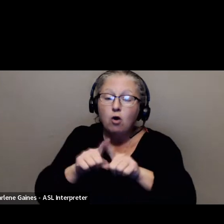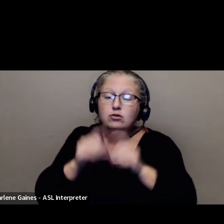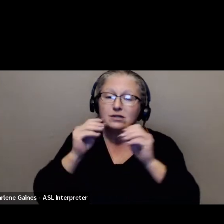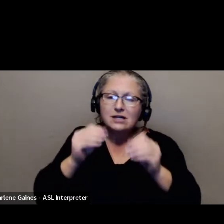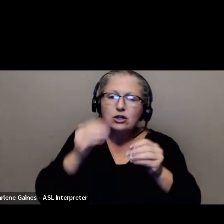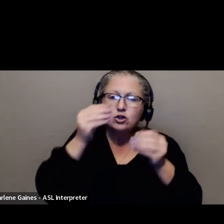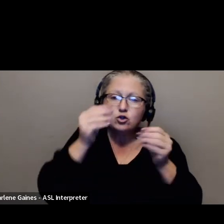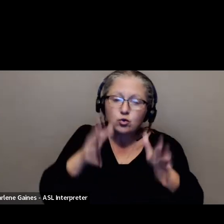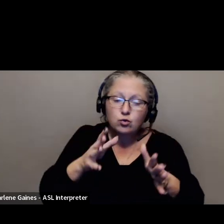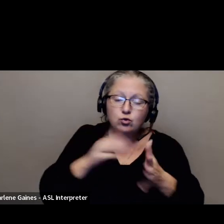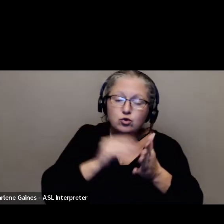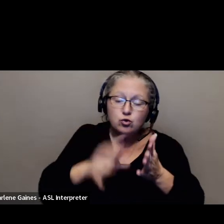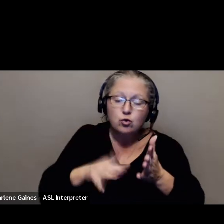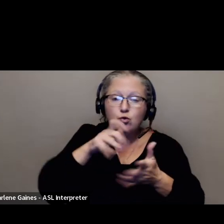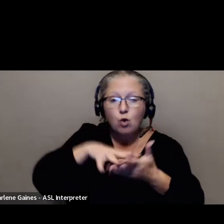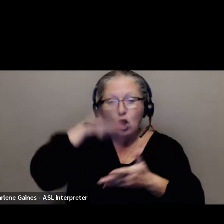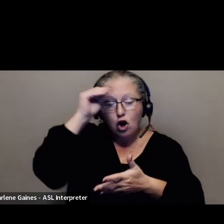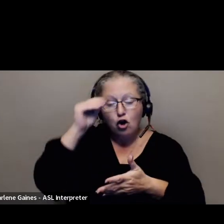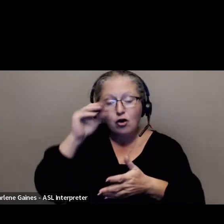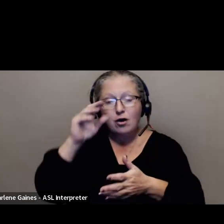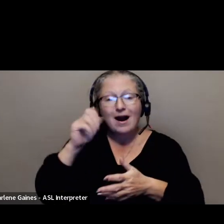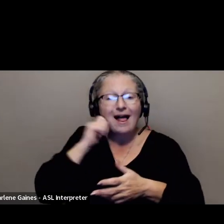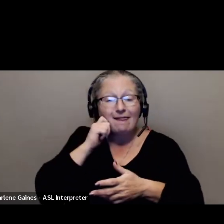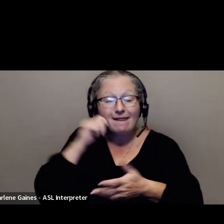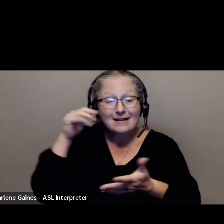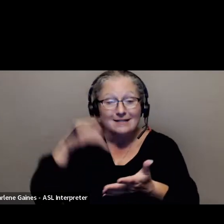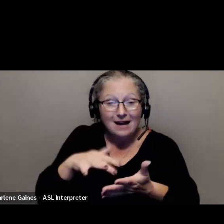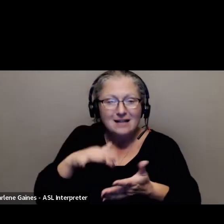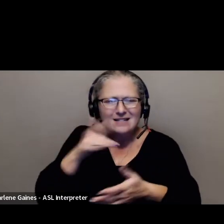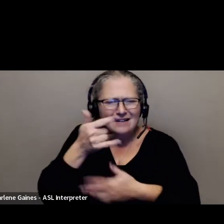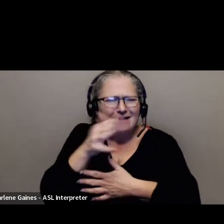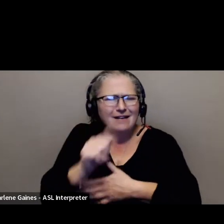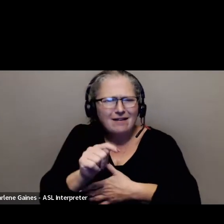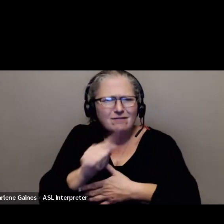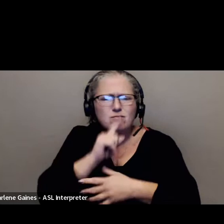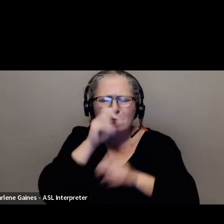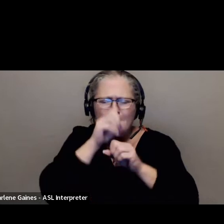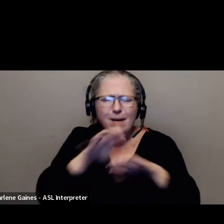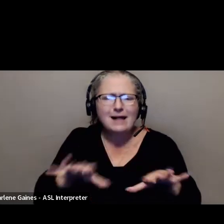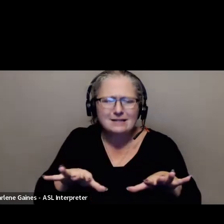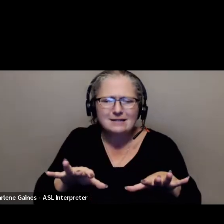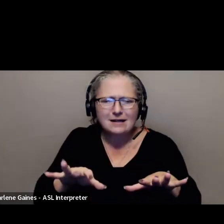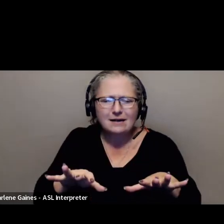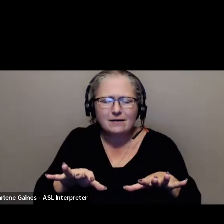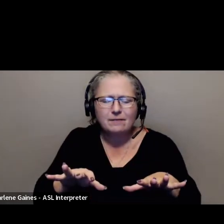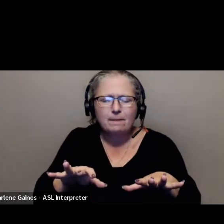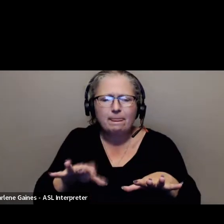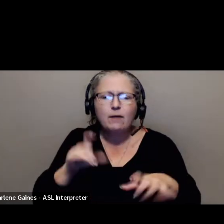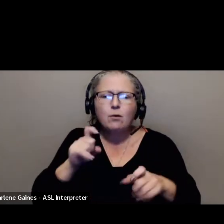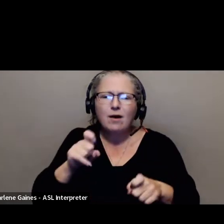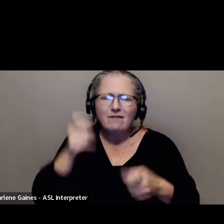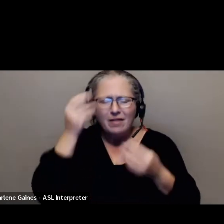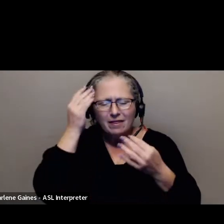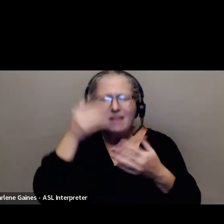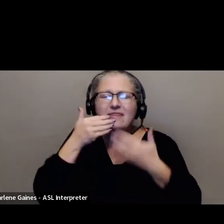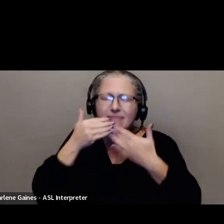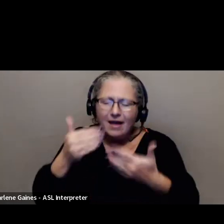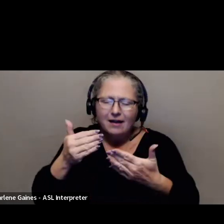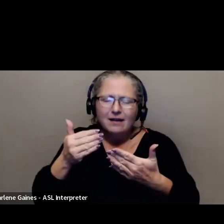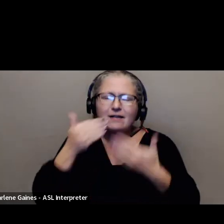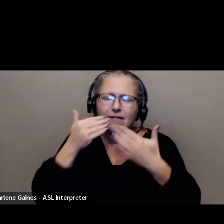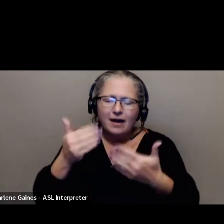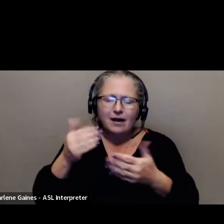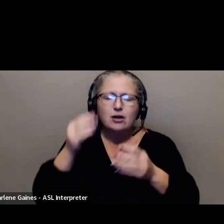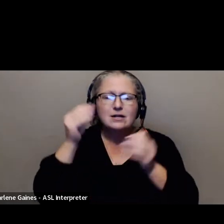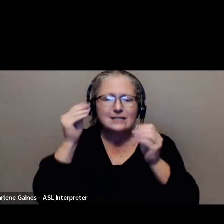learning ethnic studies at your school is a gift and a blessing. And we should be thanking our lucky stars for